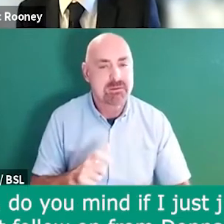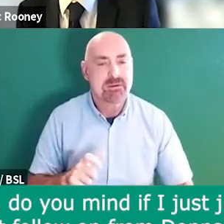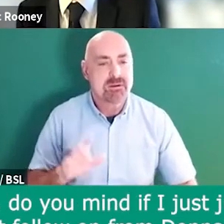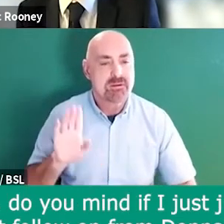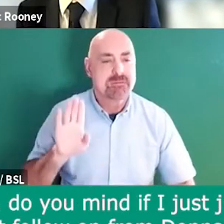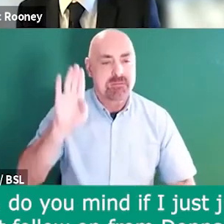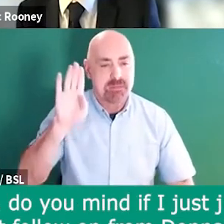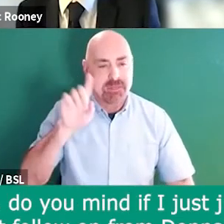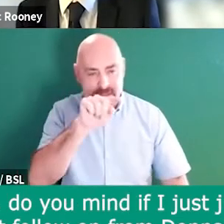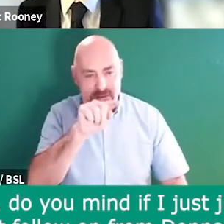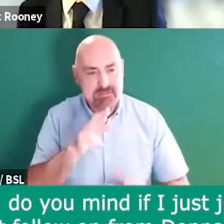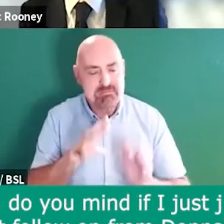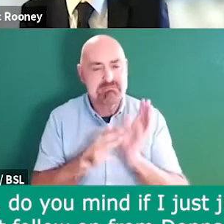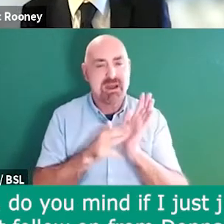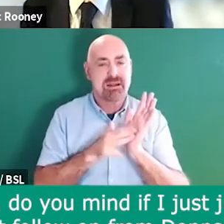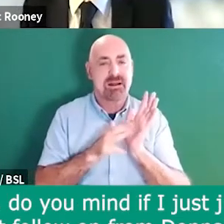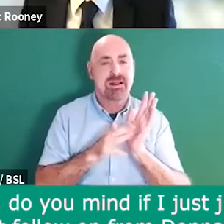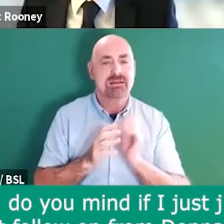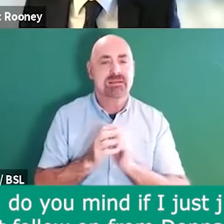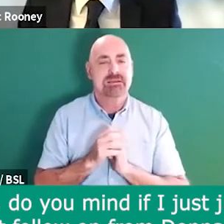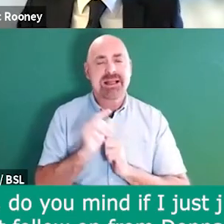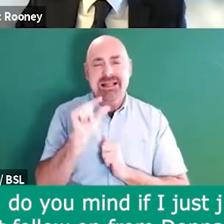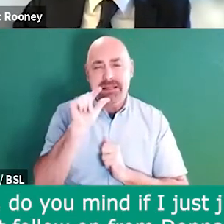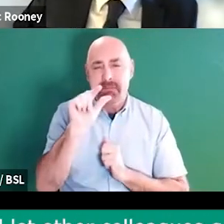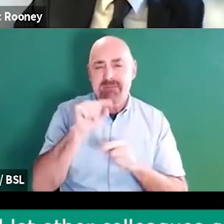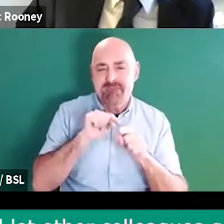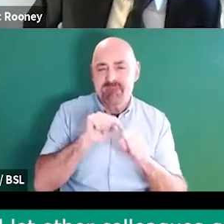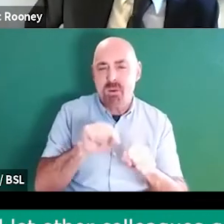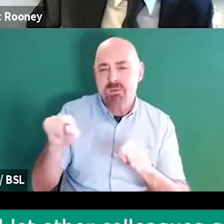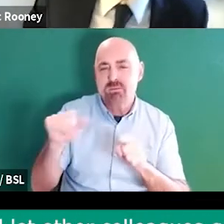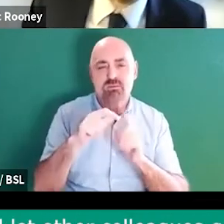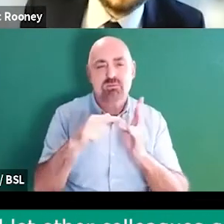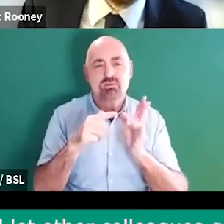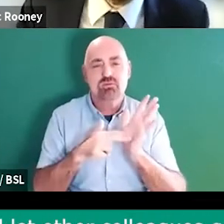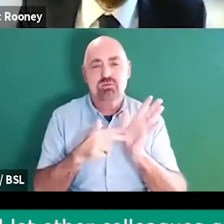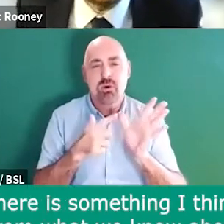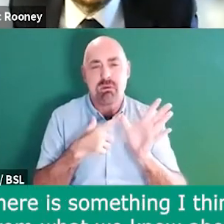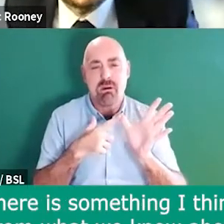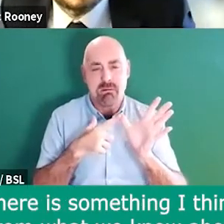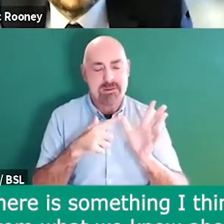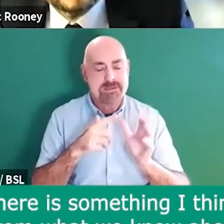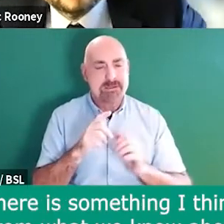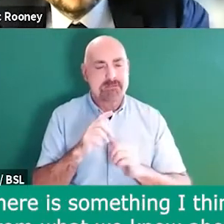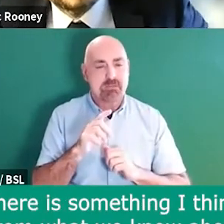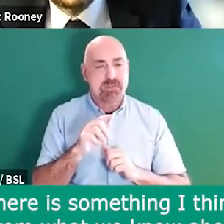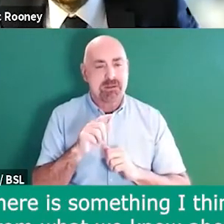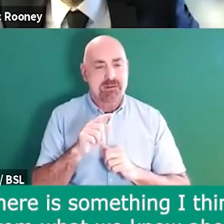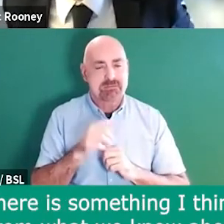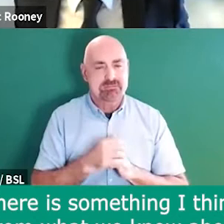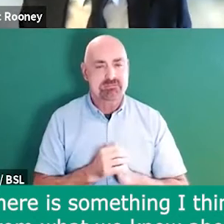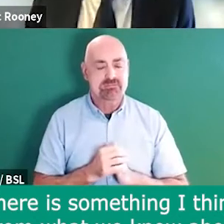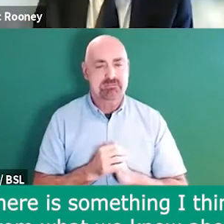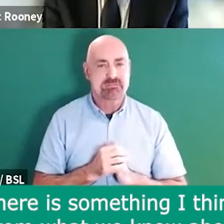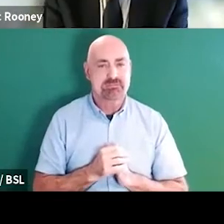just jump in and just follow on from Donna's point, and then I'll let other colleagues go into that, which is I think there's something, I think, from